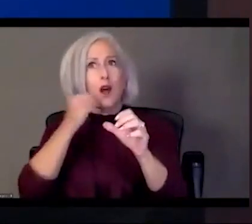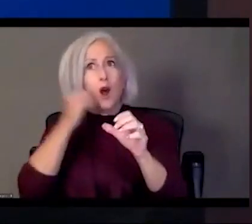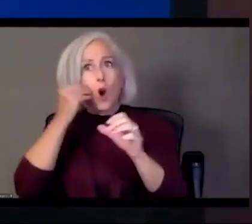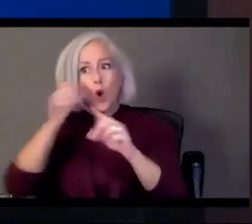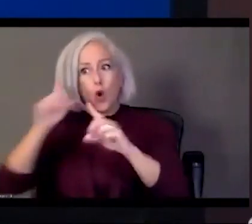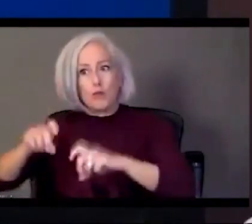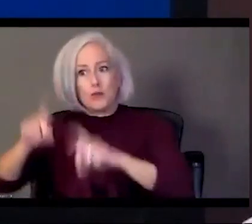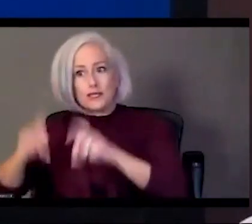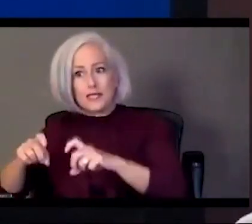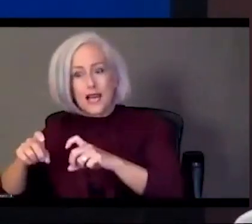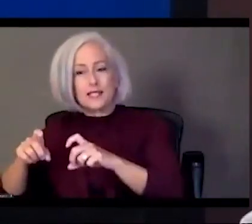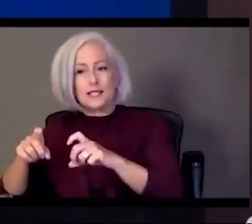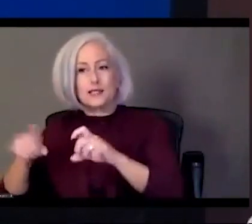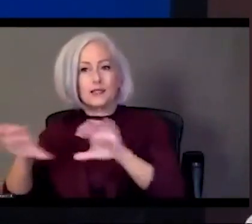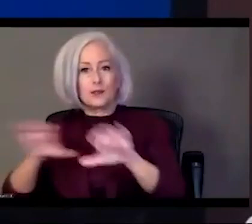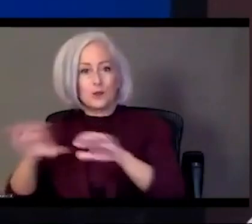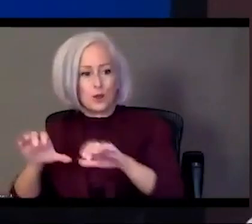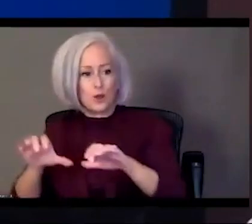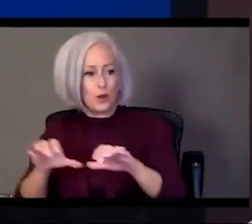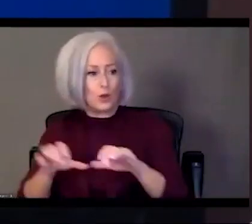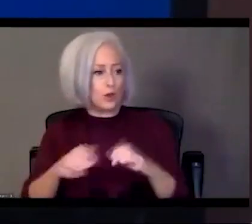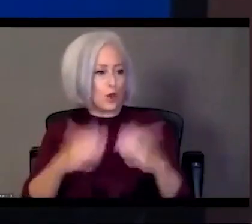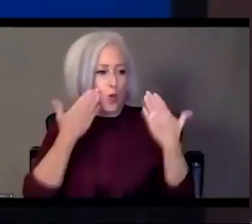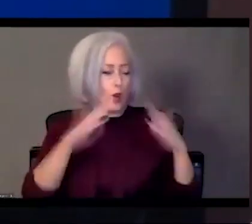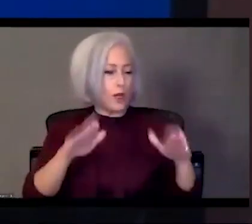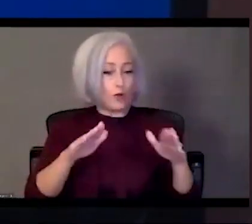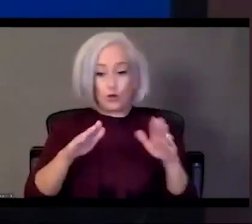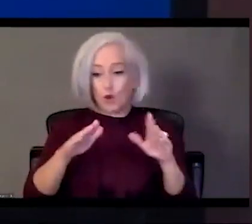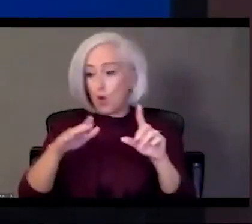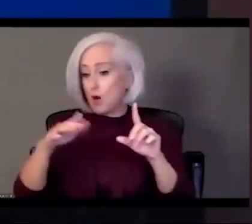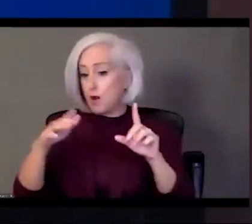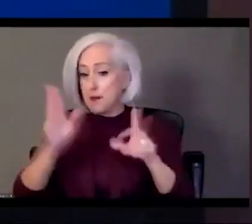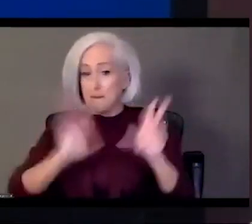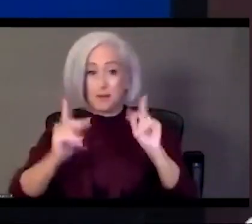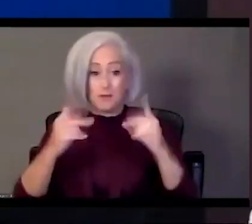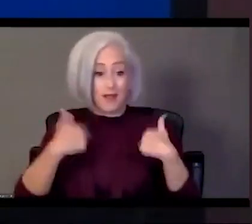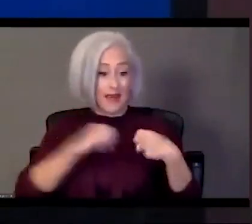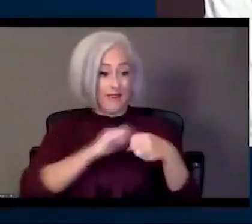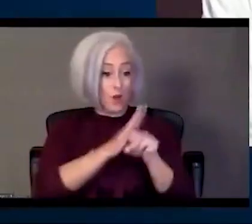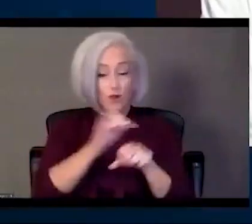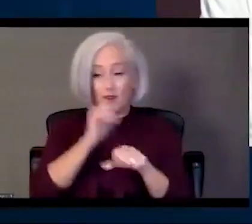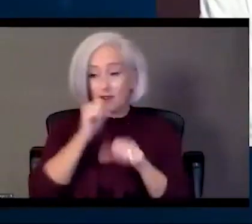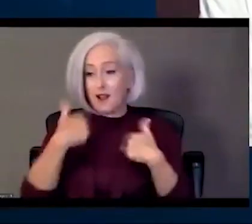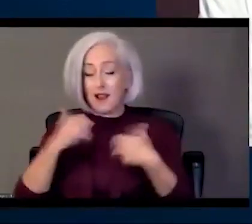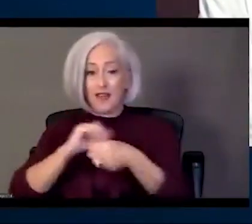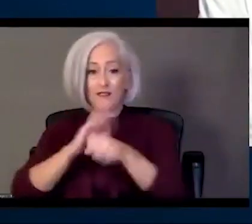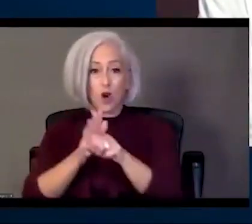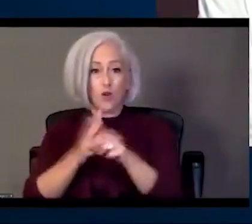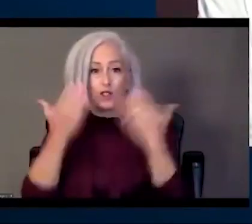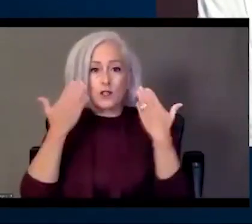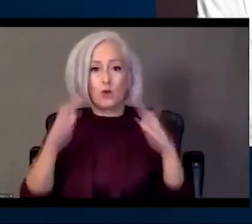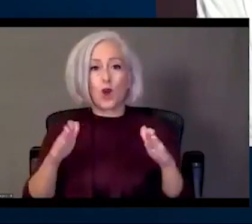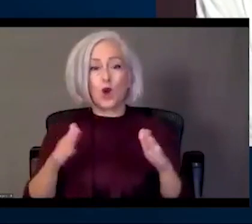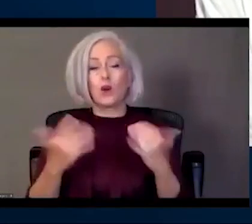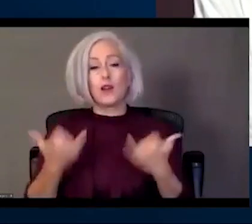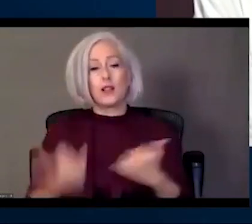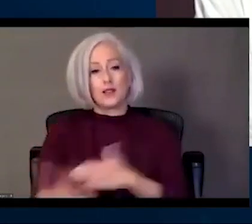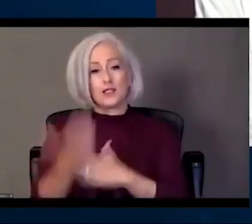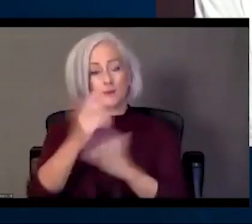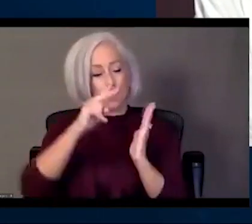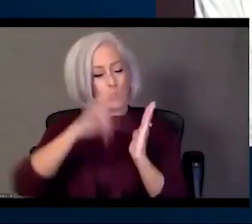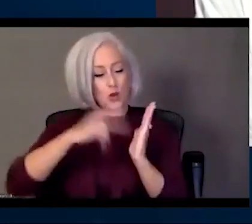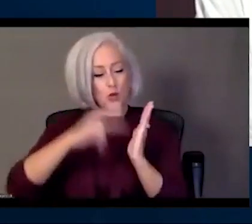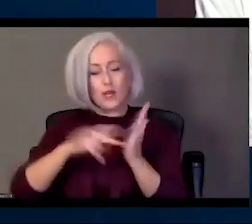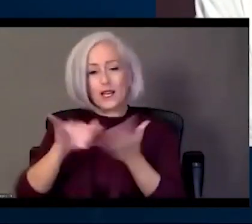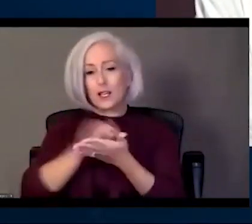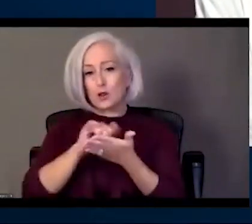because we don't have all that data. So I'm concerned. Also, Hawk, some stuff came out. I was reading in the New York Times this morning, the Wall Street Journal, all my great sources of medical information, but they do